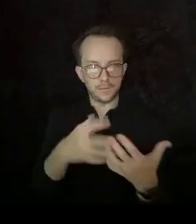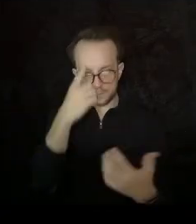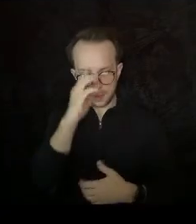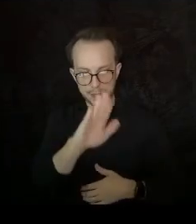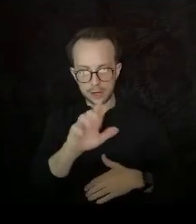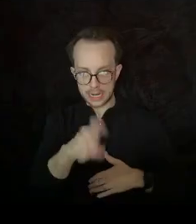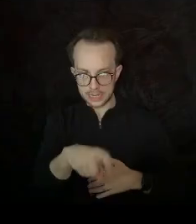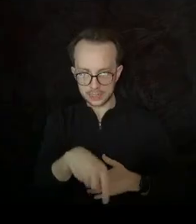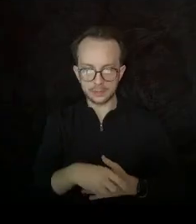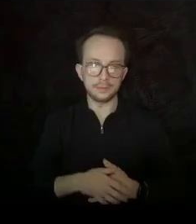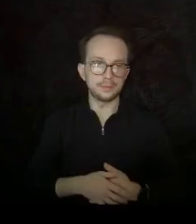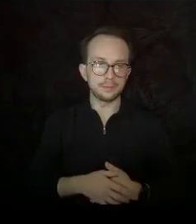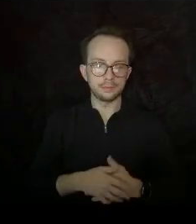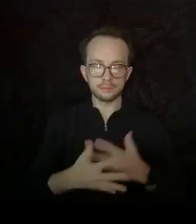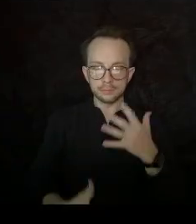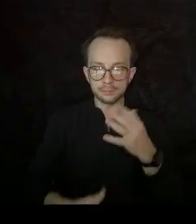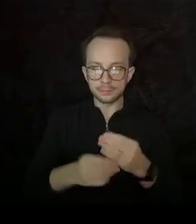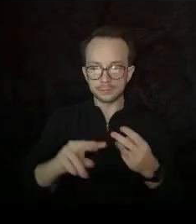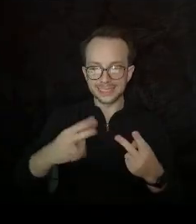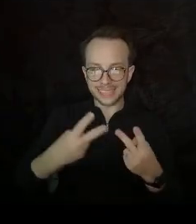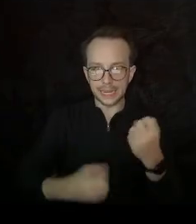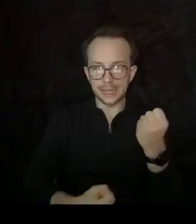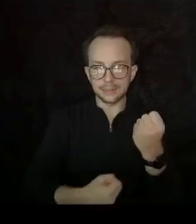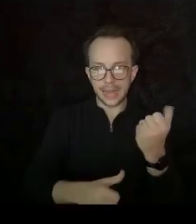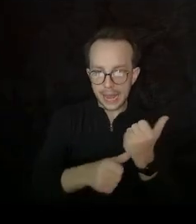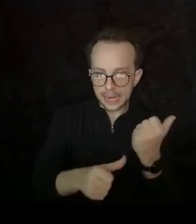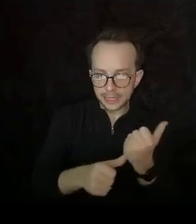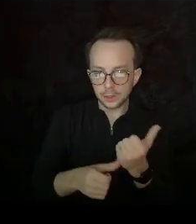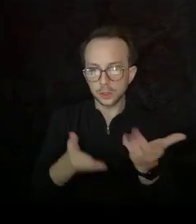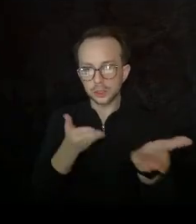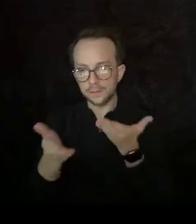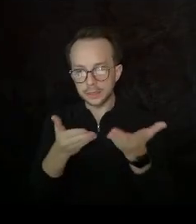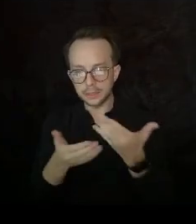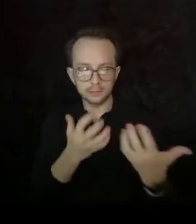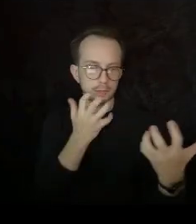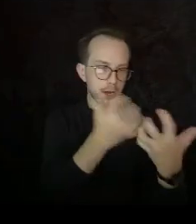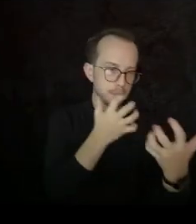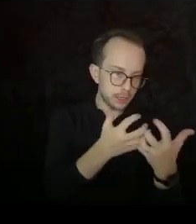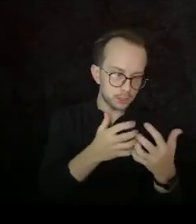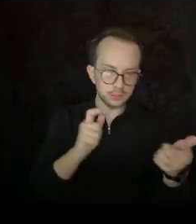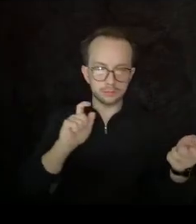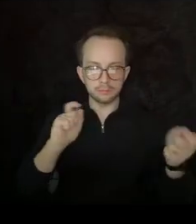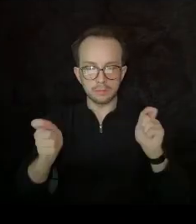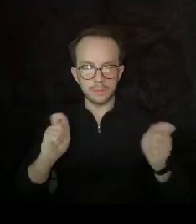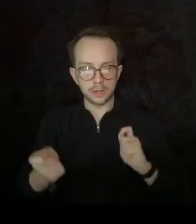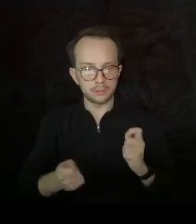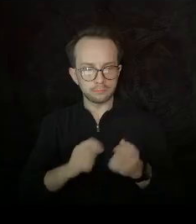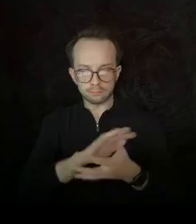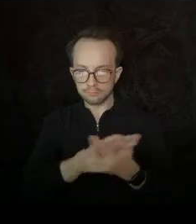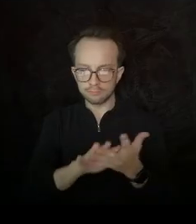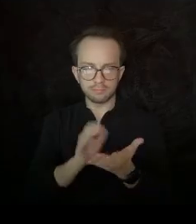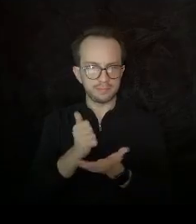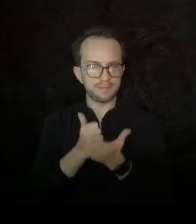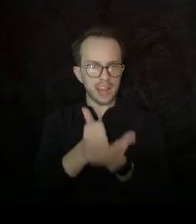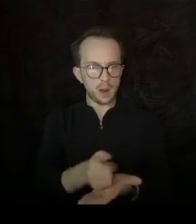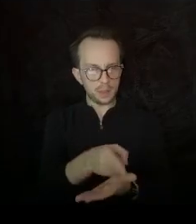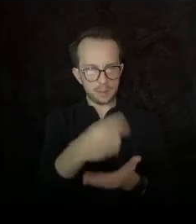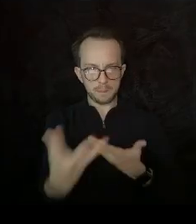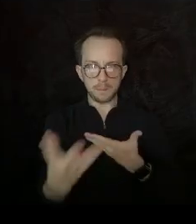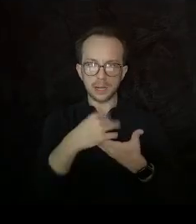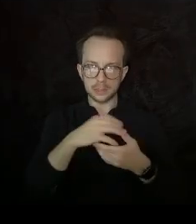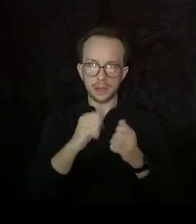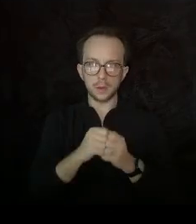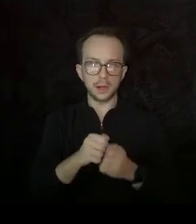Supplementary aids and services, accommodations, and modifications can help children participate with